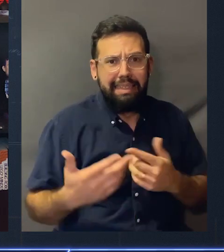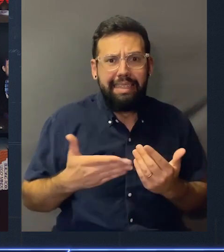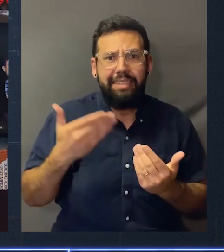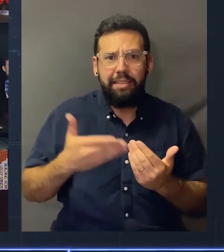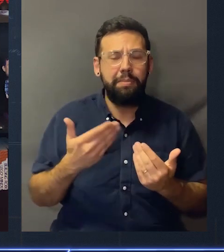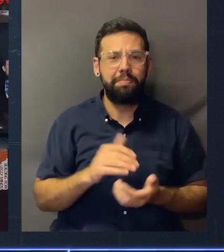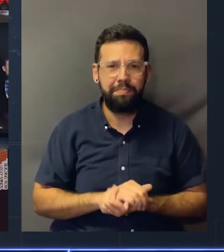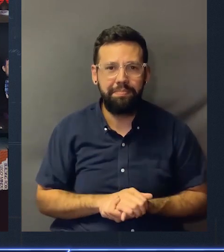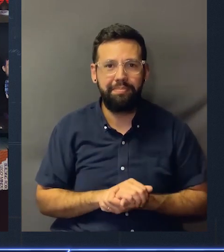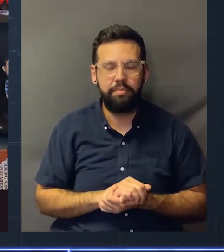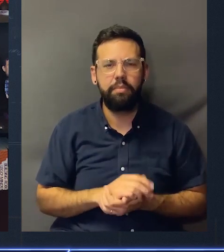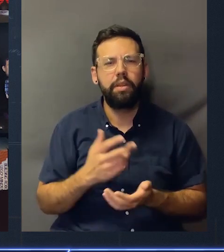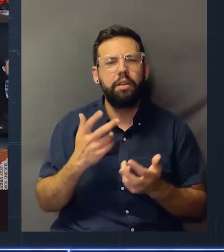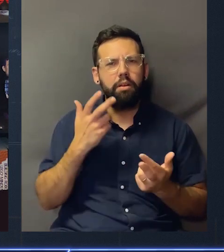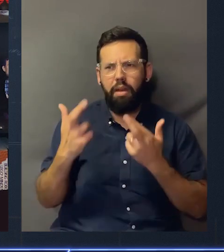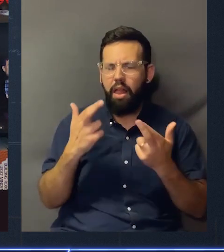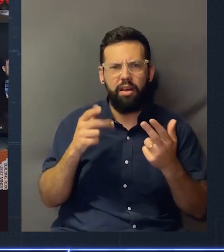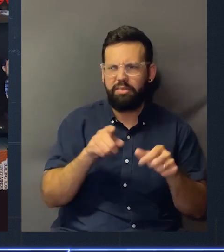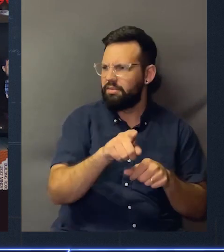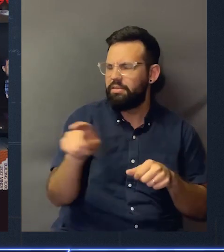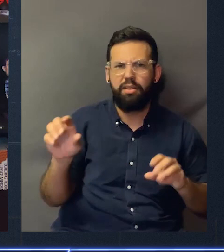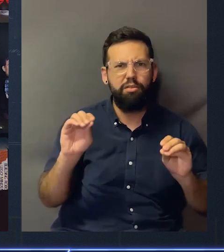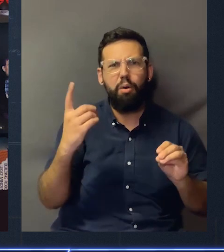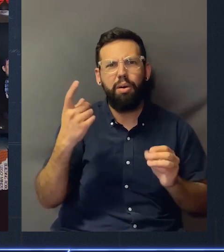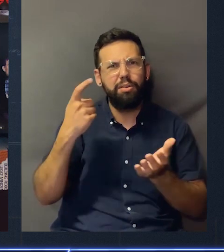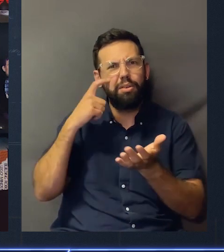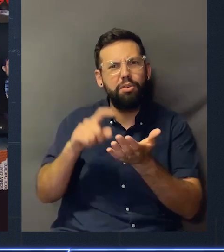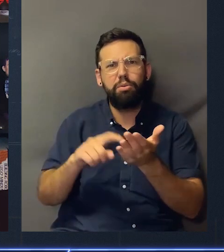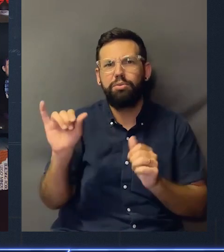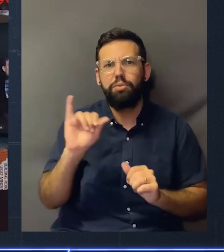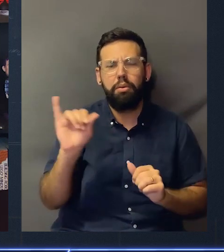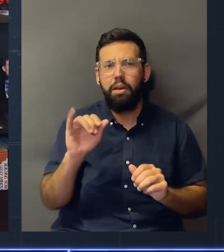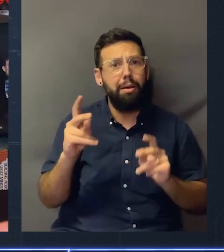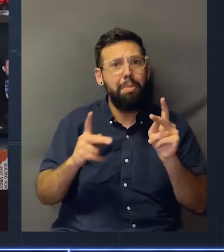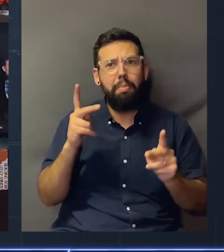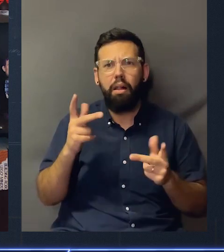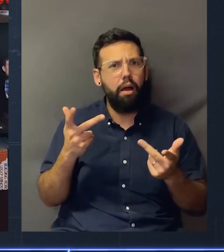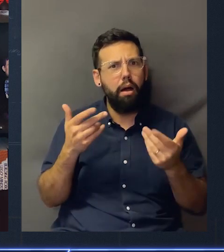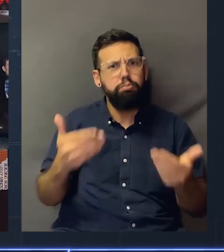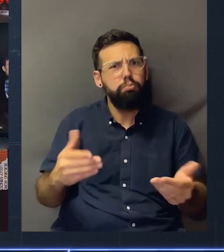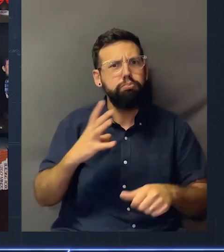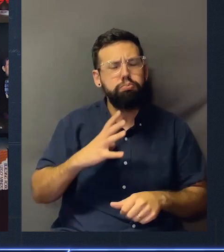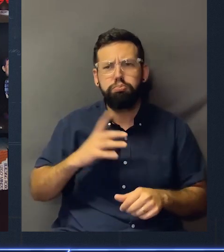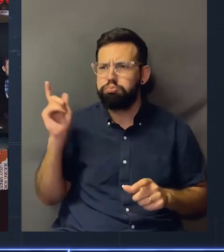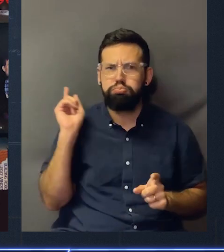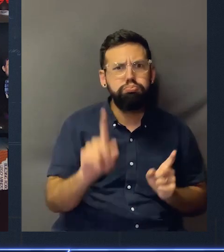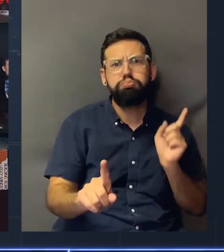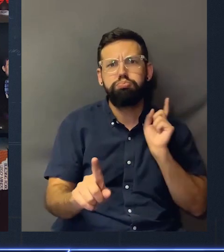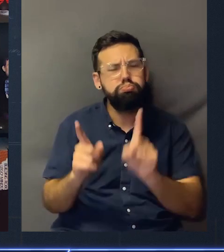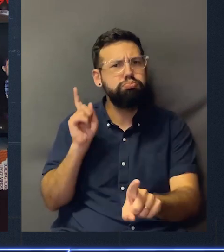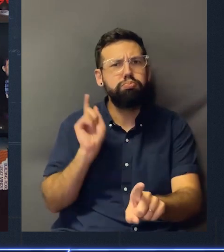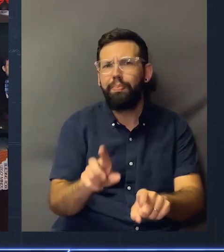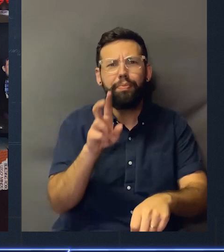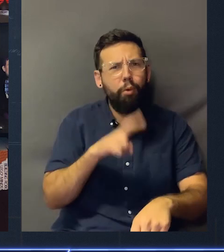funny thing is, no one else actually notices this. Everybody else is just walking down these stairs like it's just a regular set of